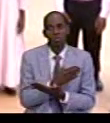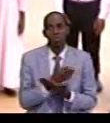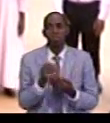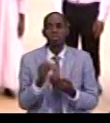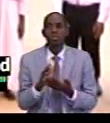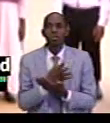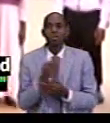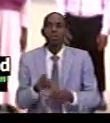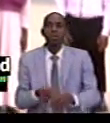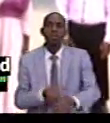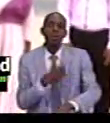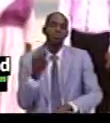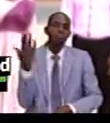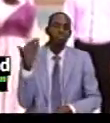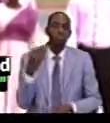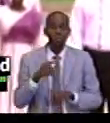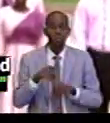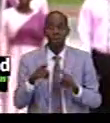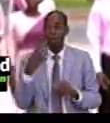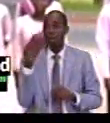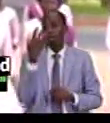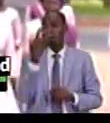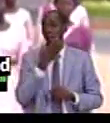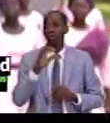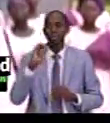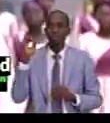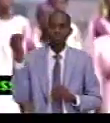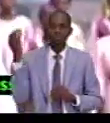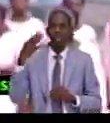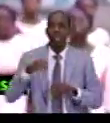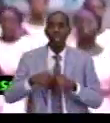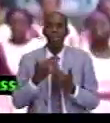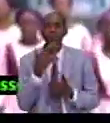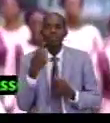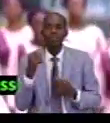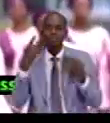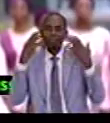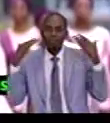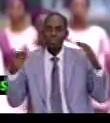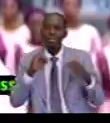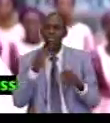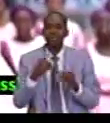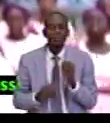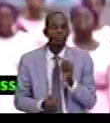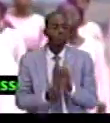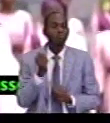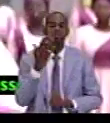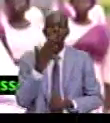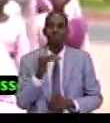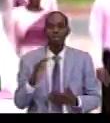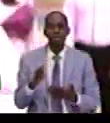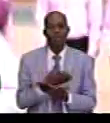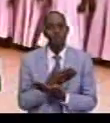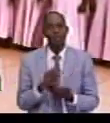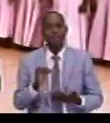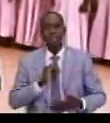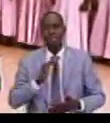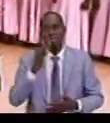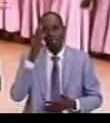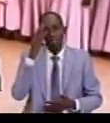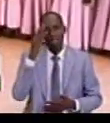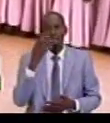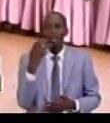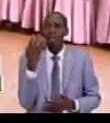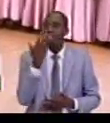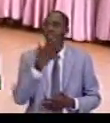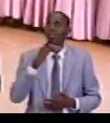ago. The amazing grace, how sweet the sound, the sweetest song I know.